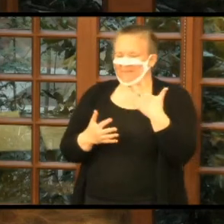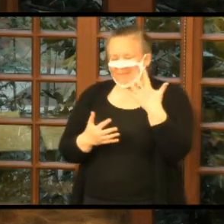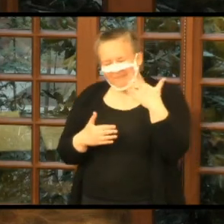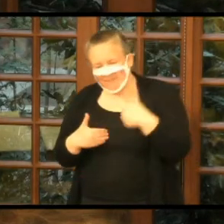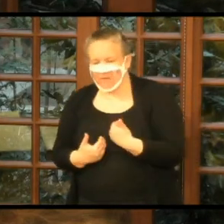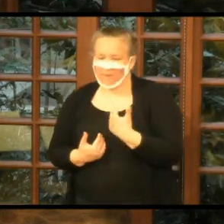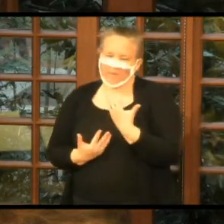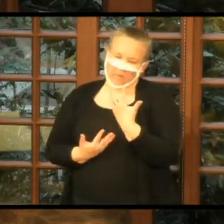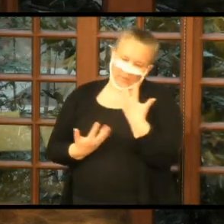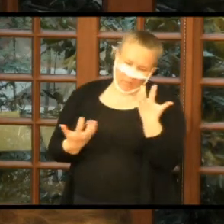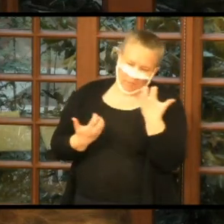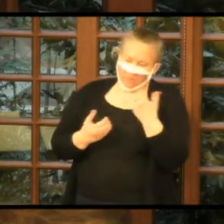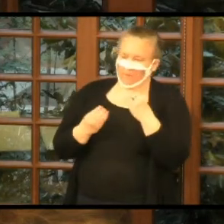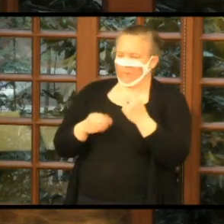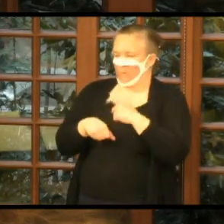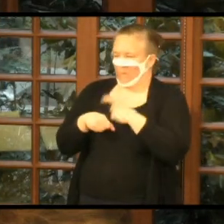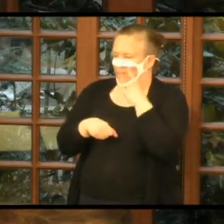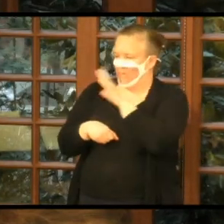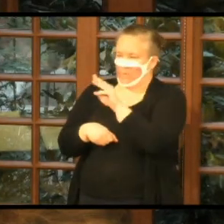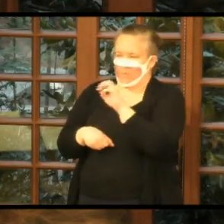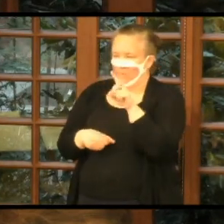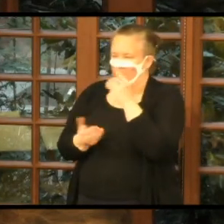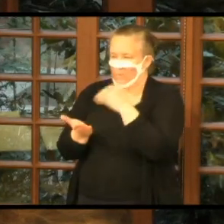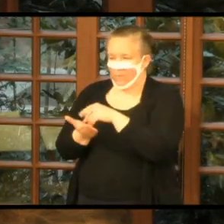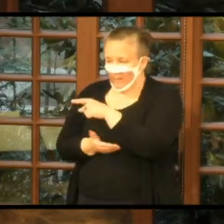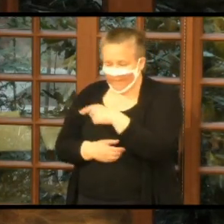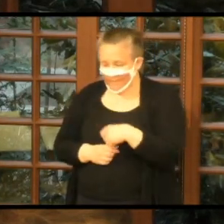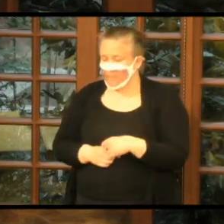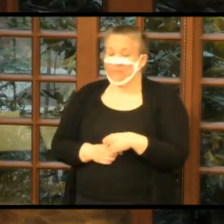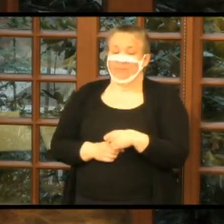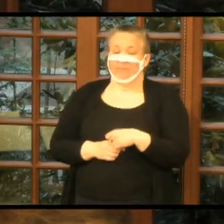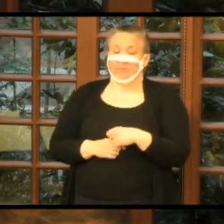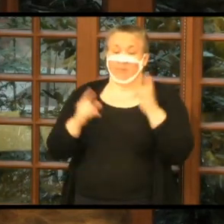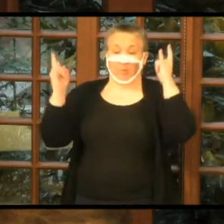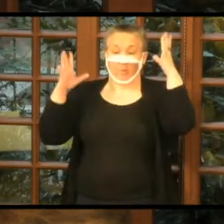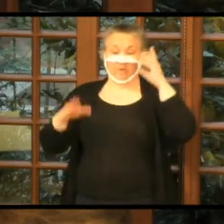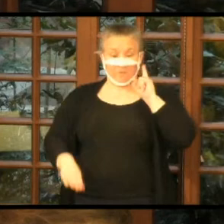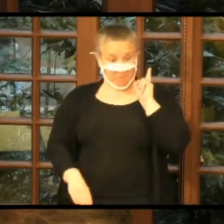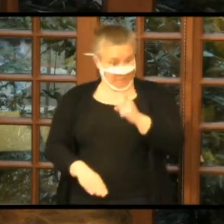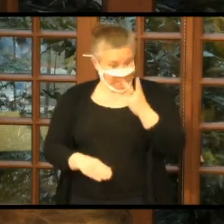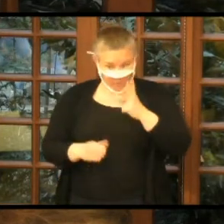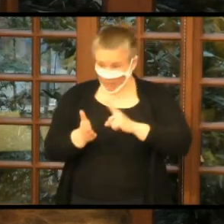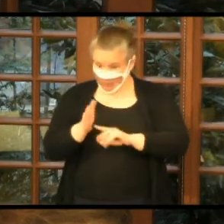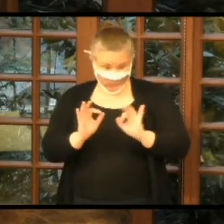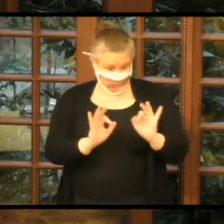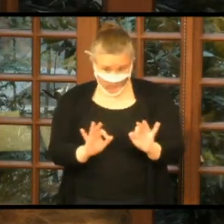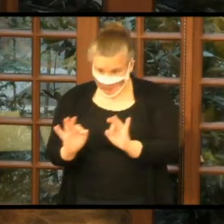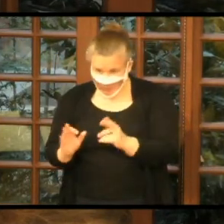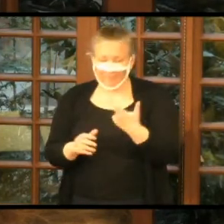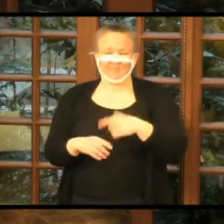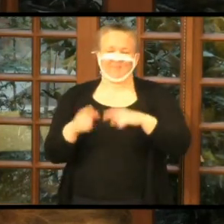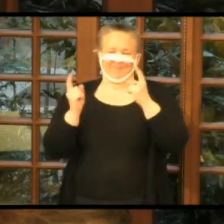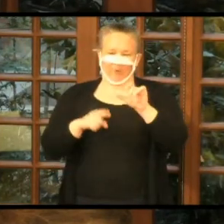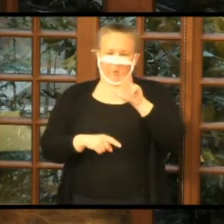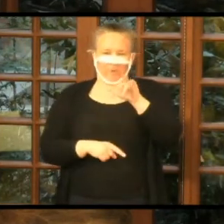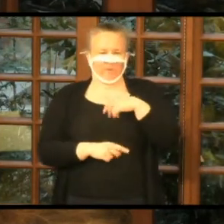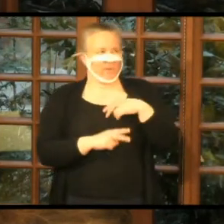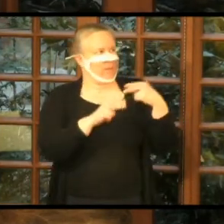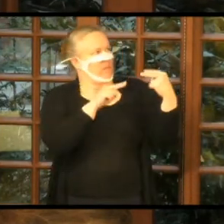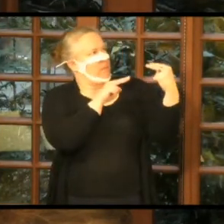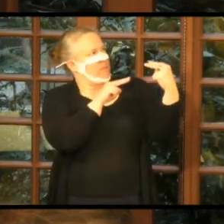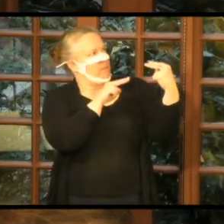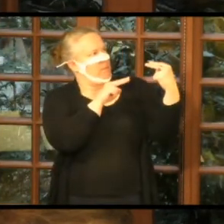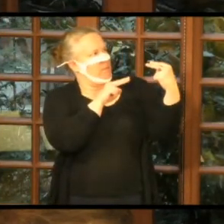and had no time for one of Lucy's moods. When the waitress came over to see if everything was all right, Lucy stared at her with